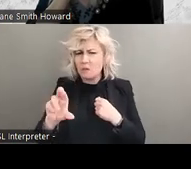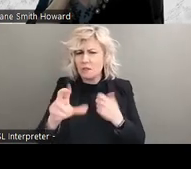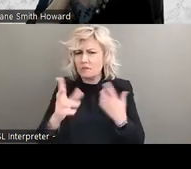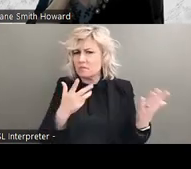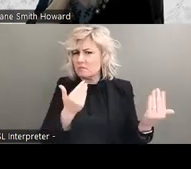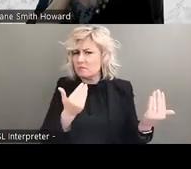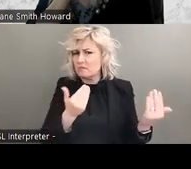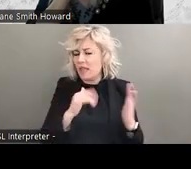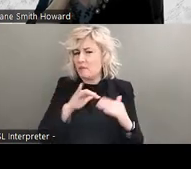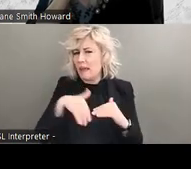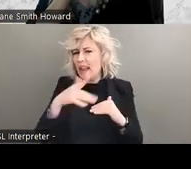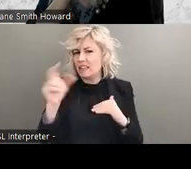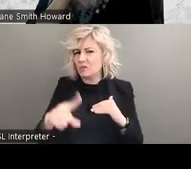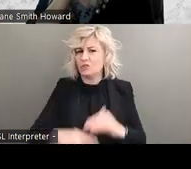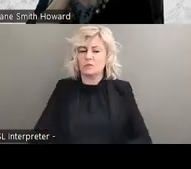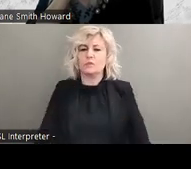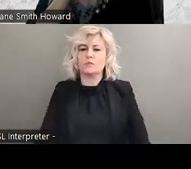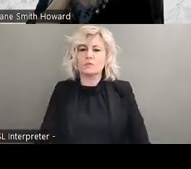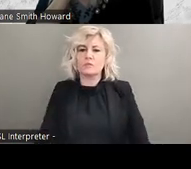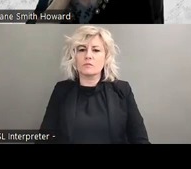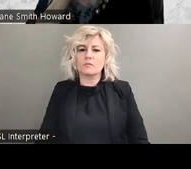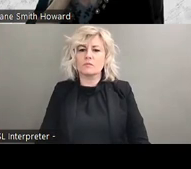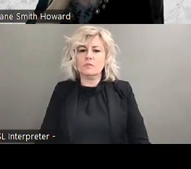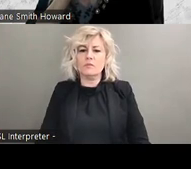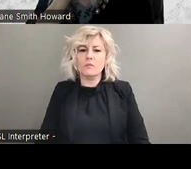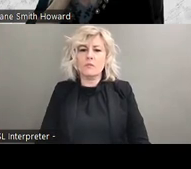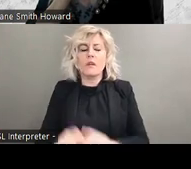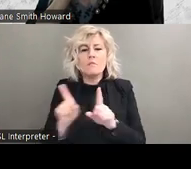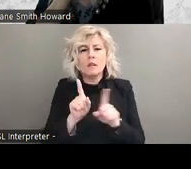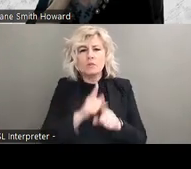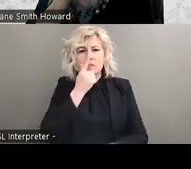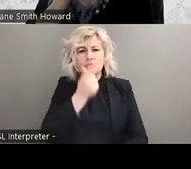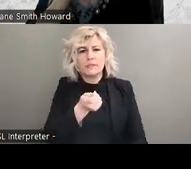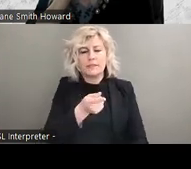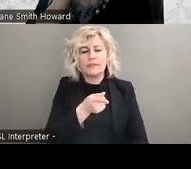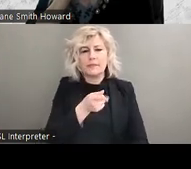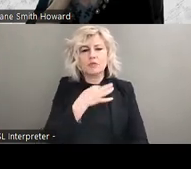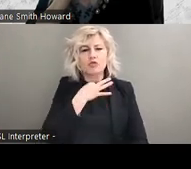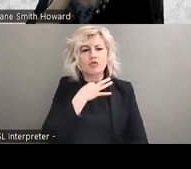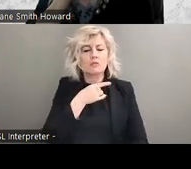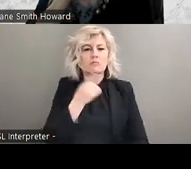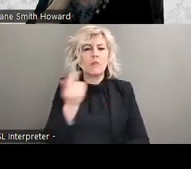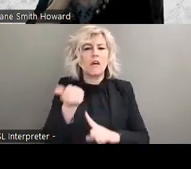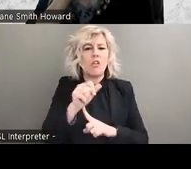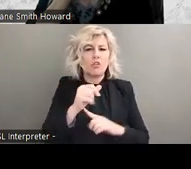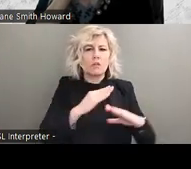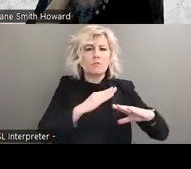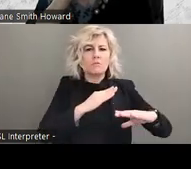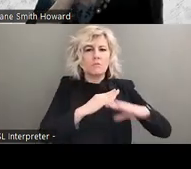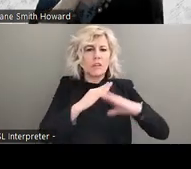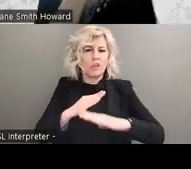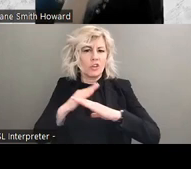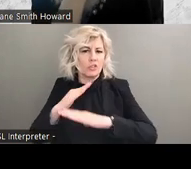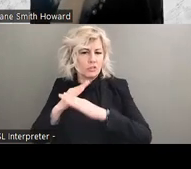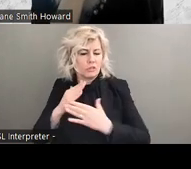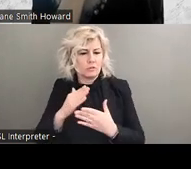Would be my next question. But I'm also interested in other barriers